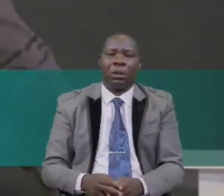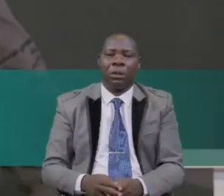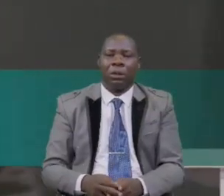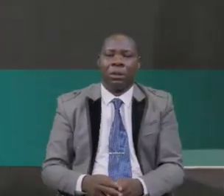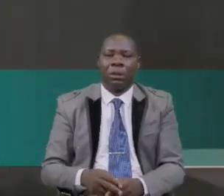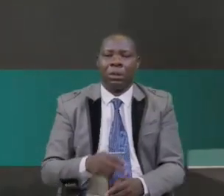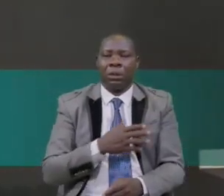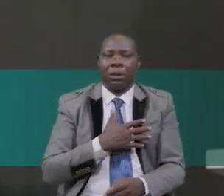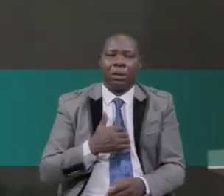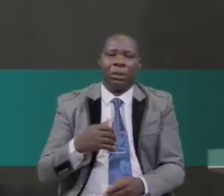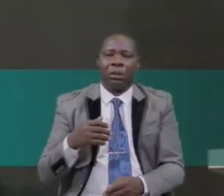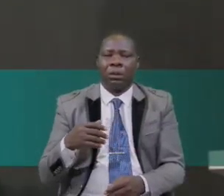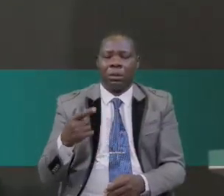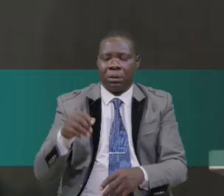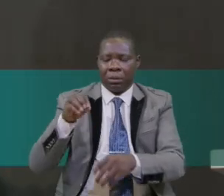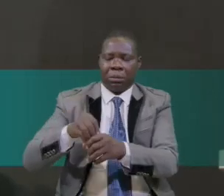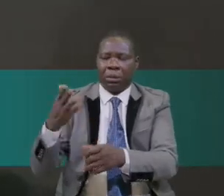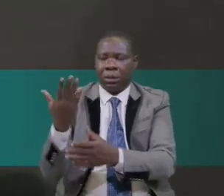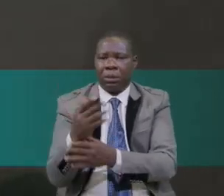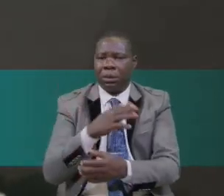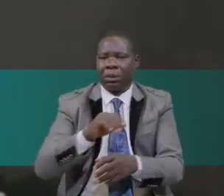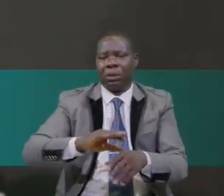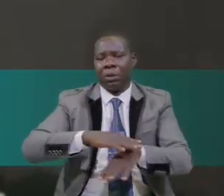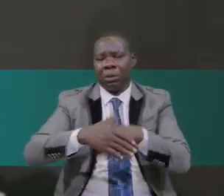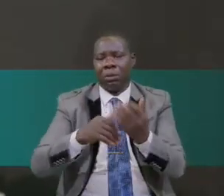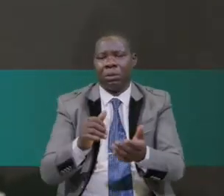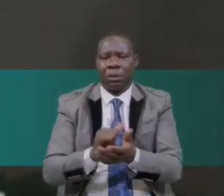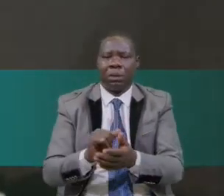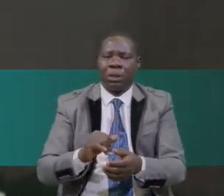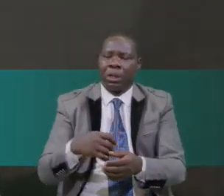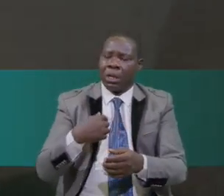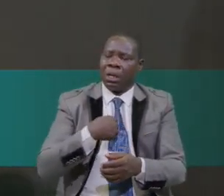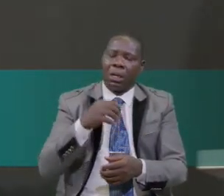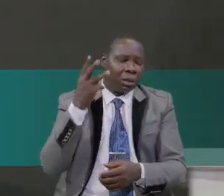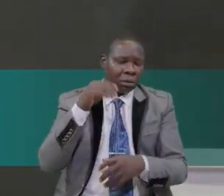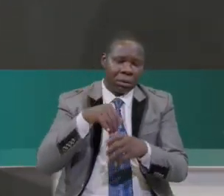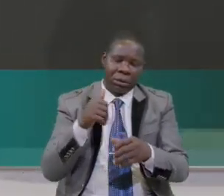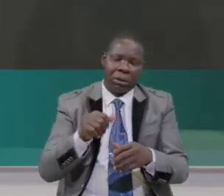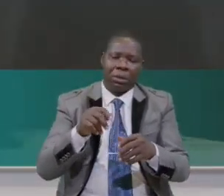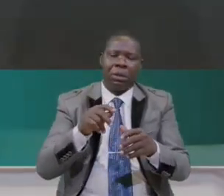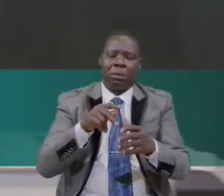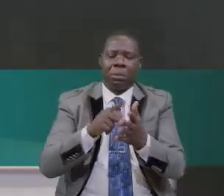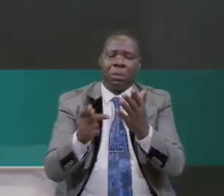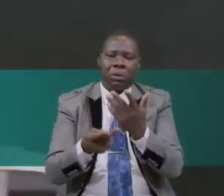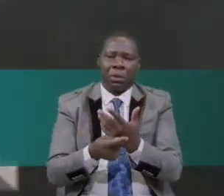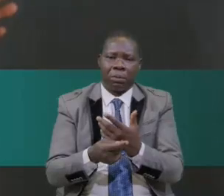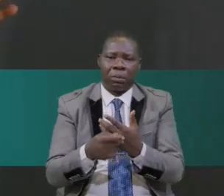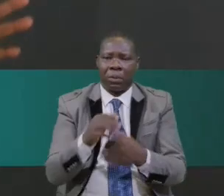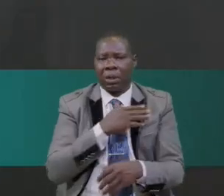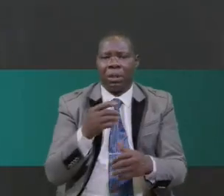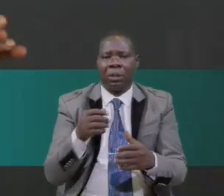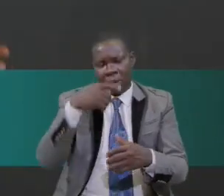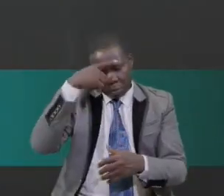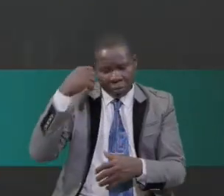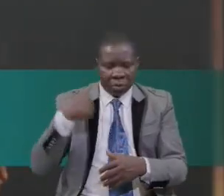that. Now, I was in a particular crusade. And because we were moving from place